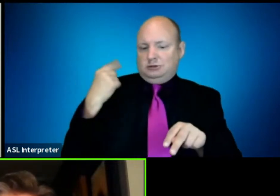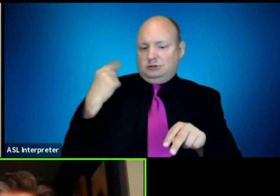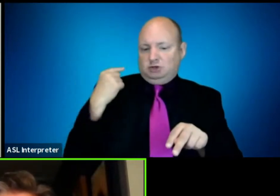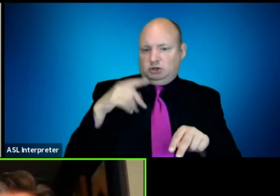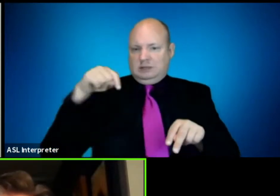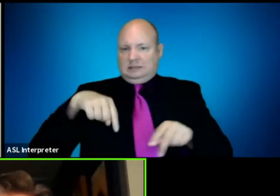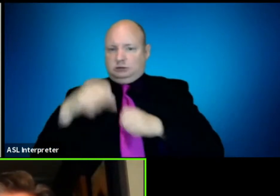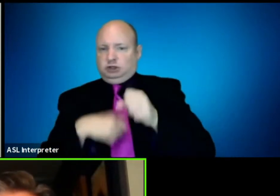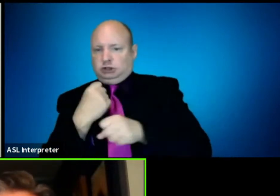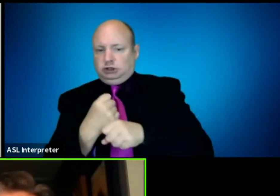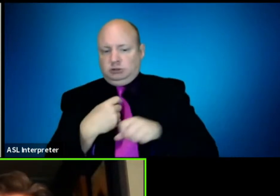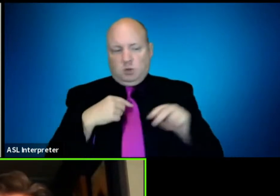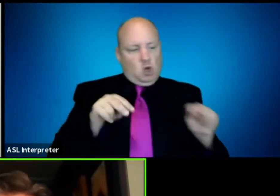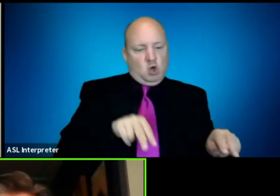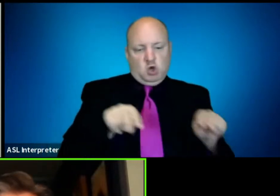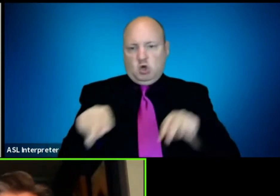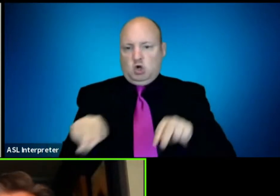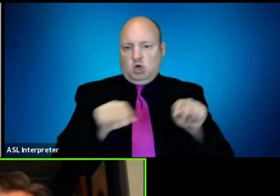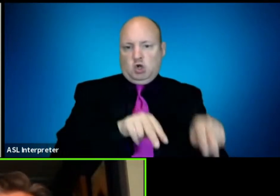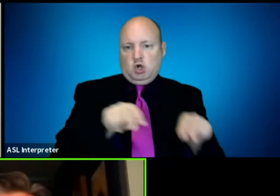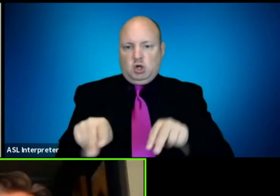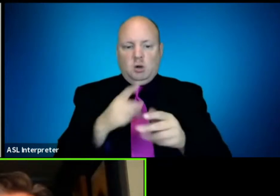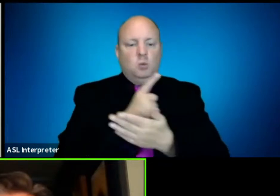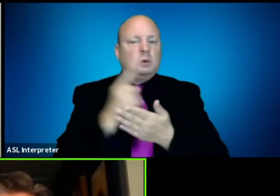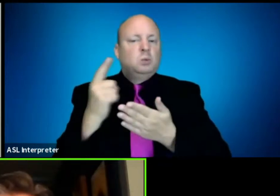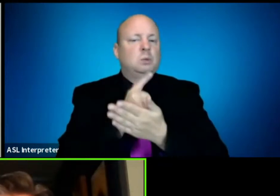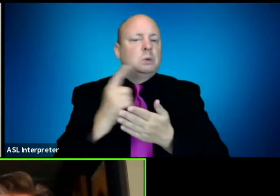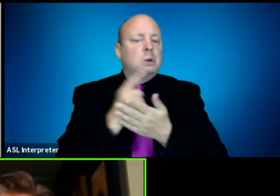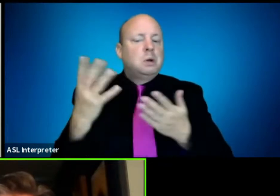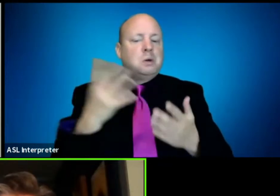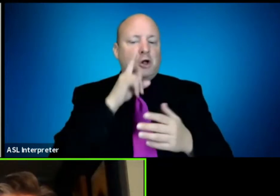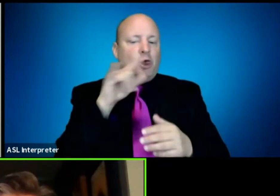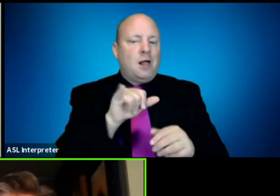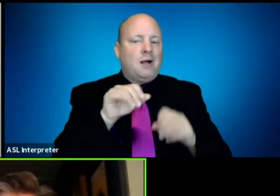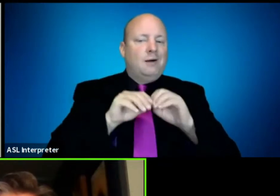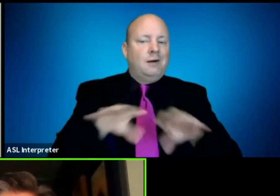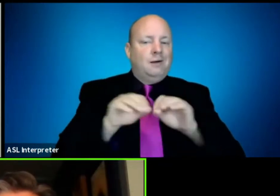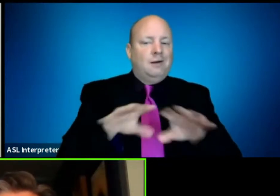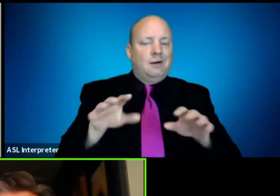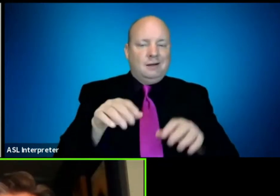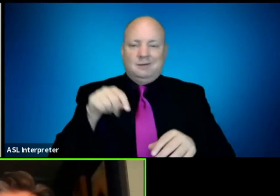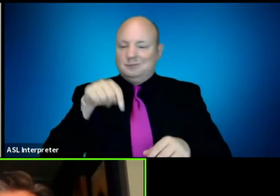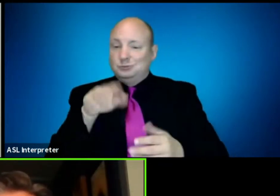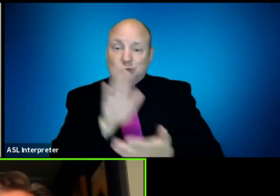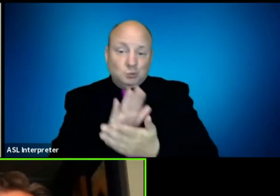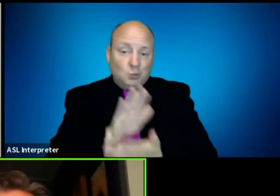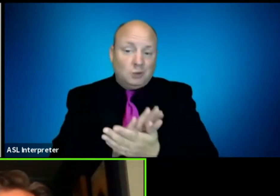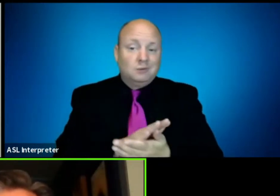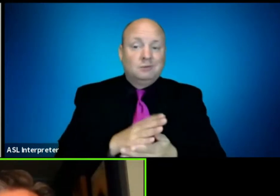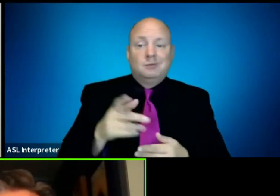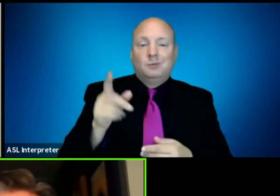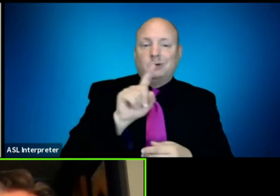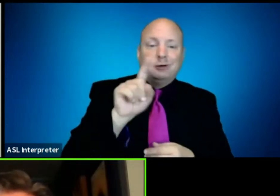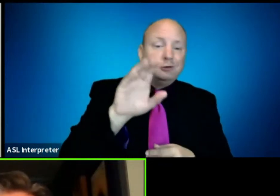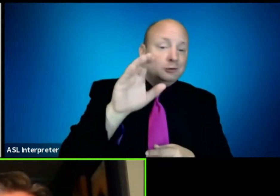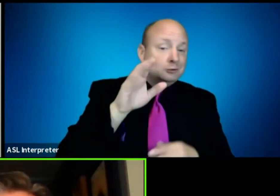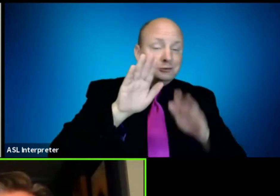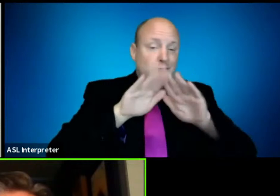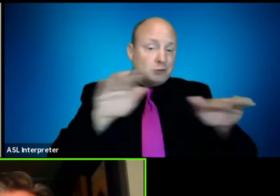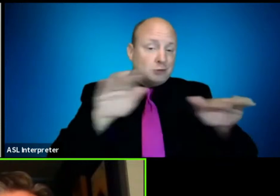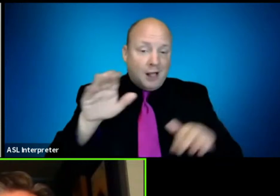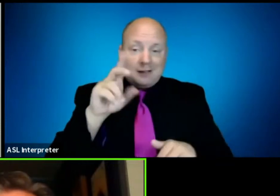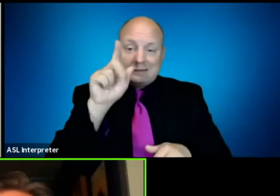outbreak report on schools, along with workplace and childcare and long-term care facility